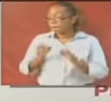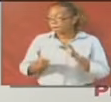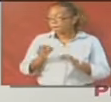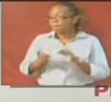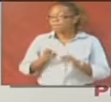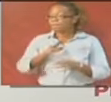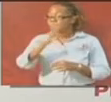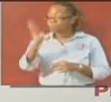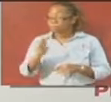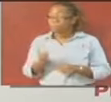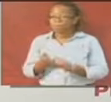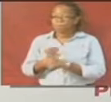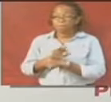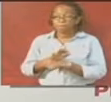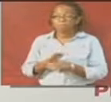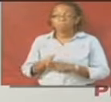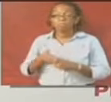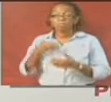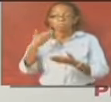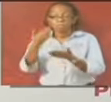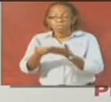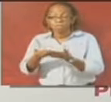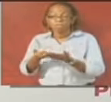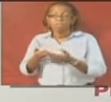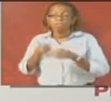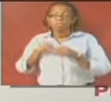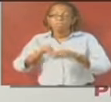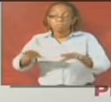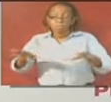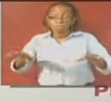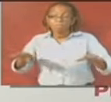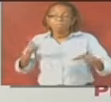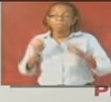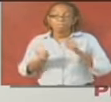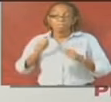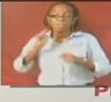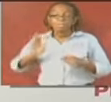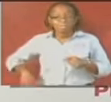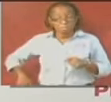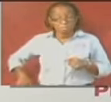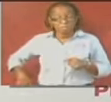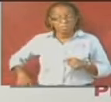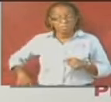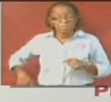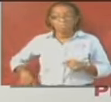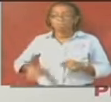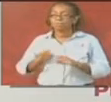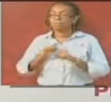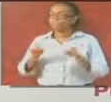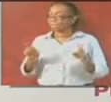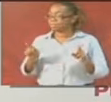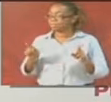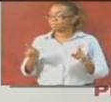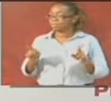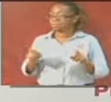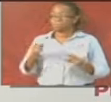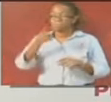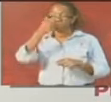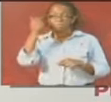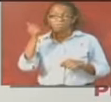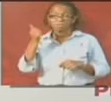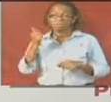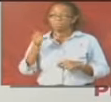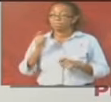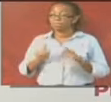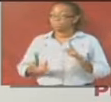of community spread, what we can say is that in the absence of geographic and epidemiologic links, we continue to monitor,